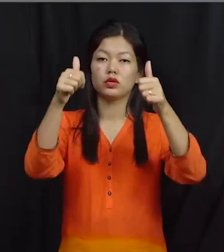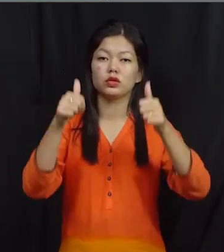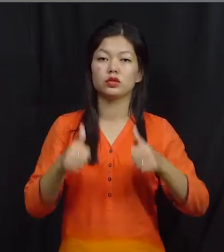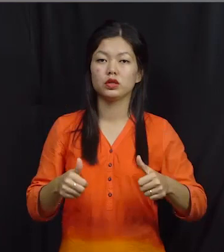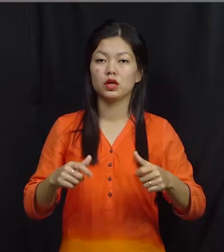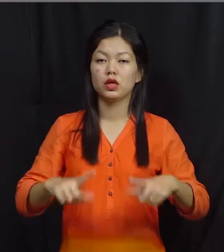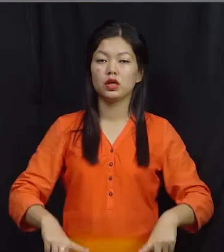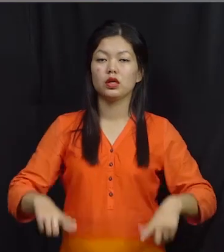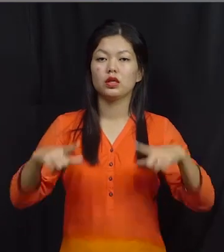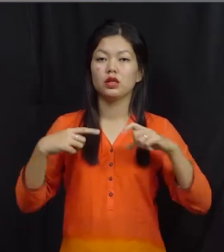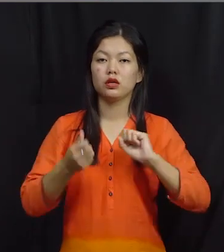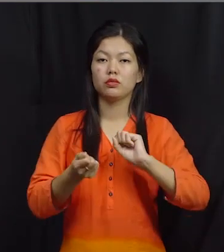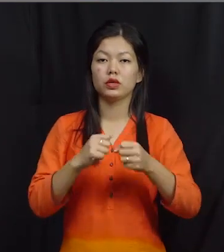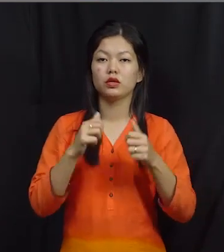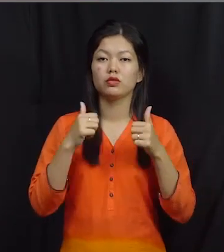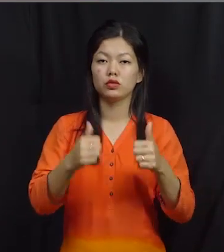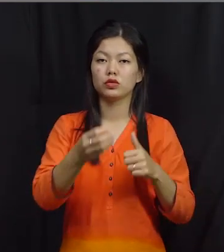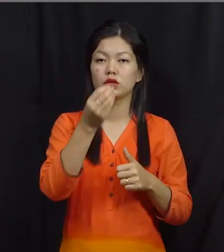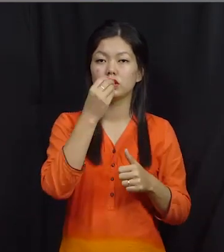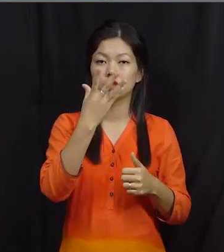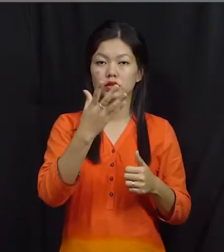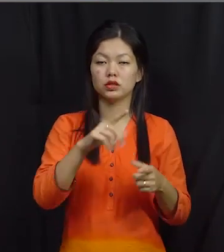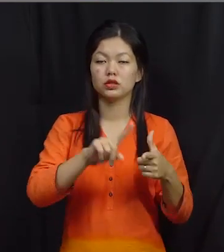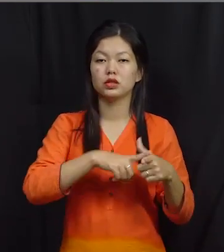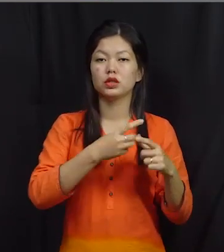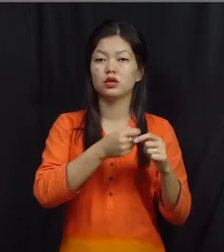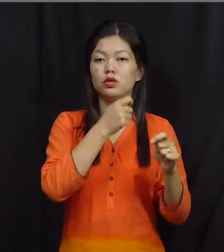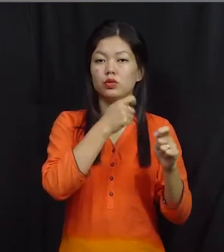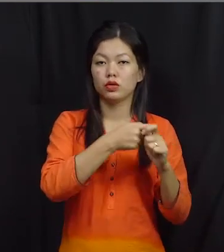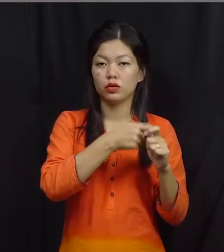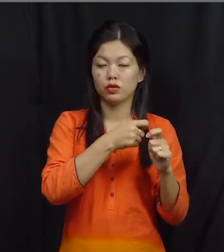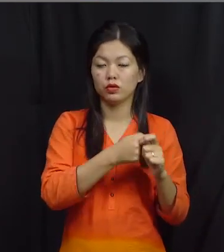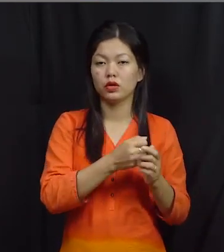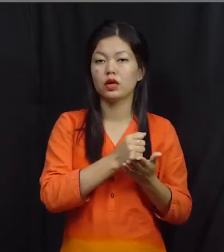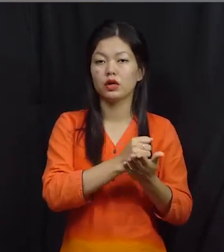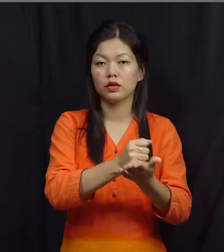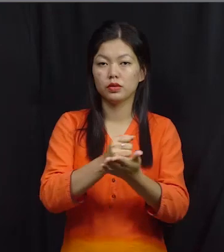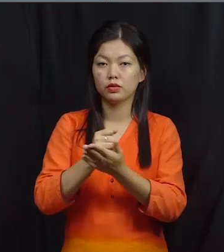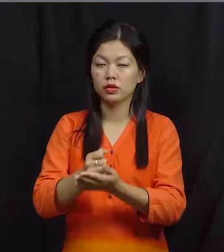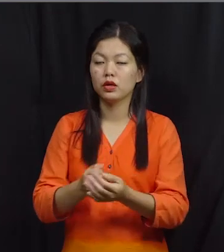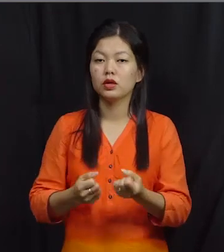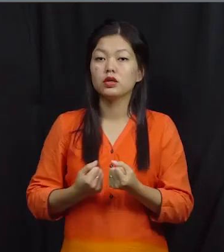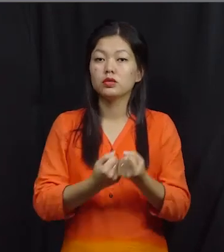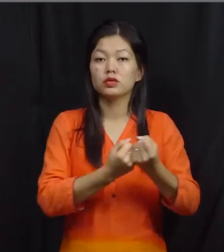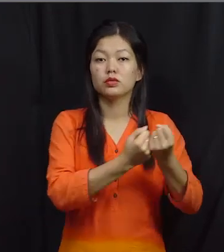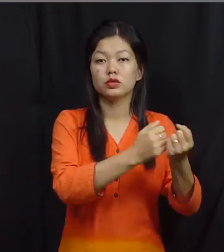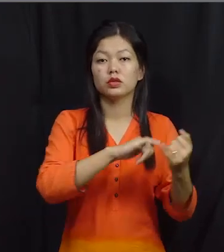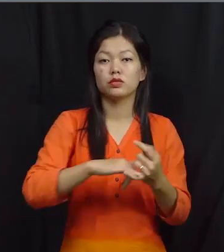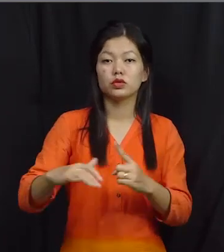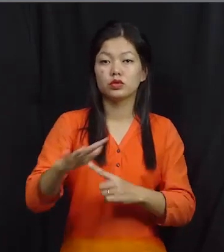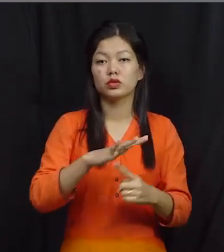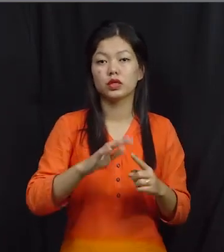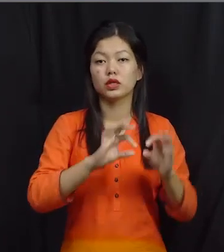year the educational system, they produce a lot of graduates, skilled people like doctors, engineers,